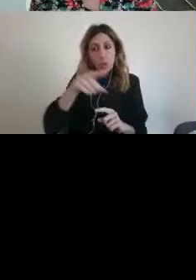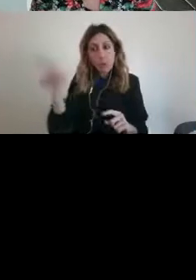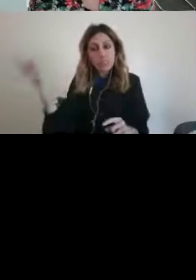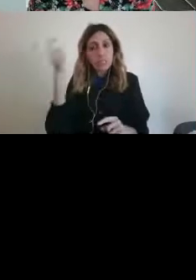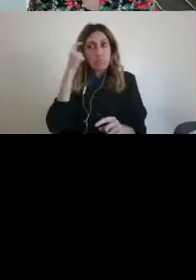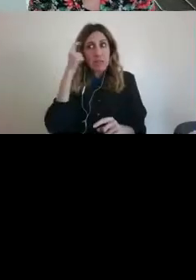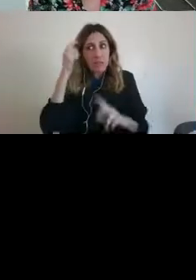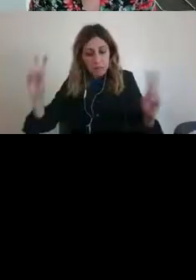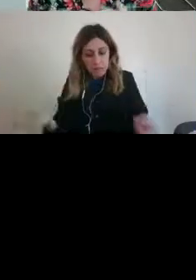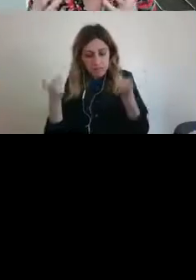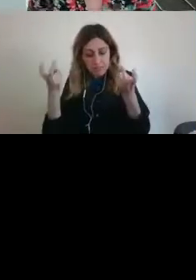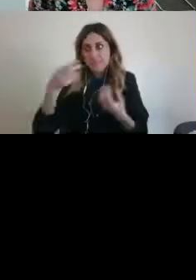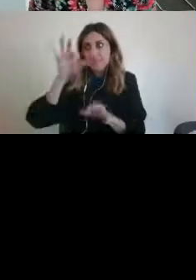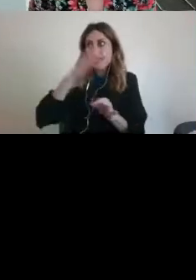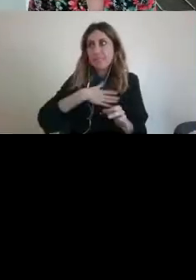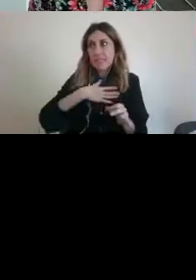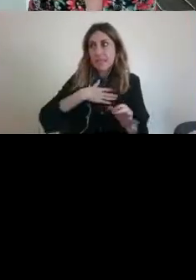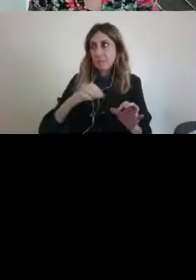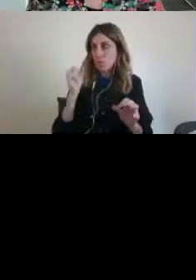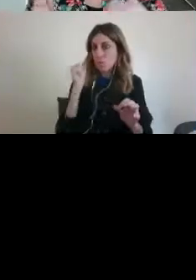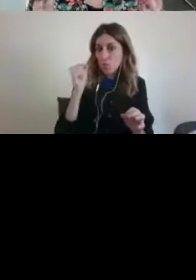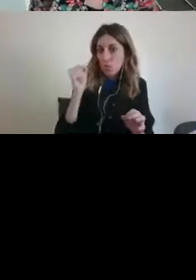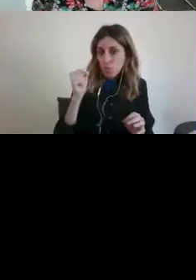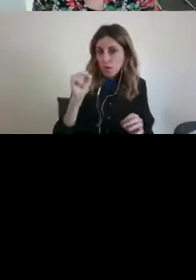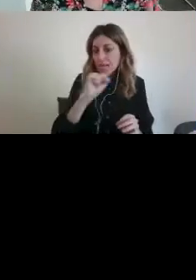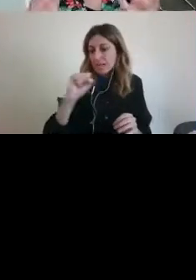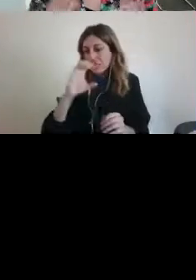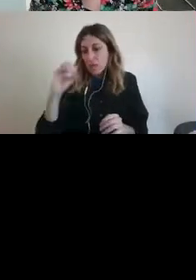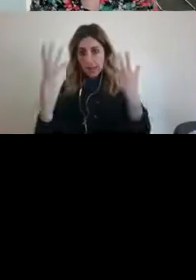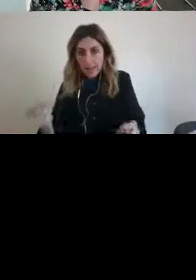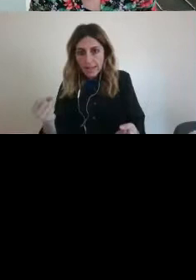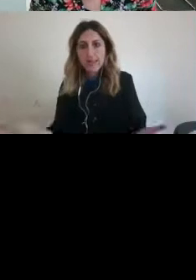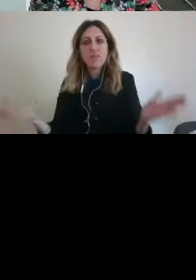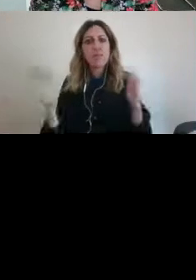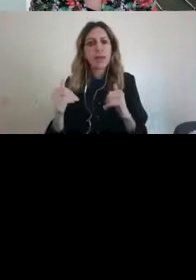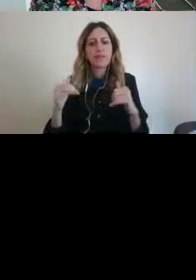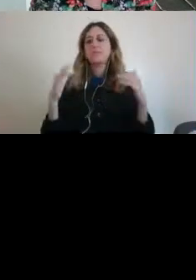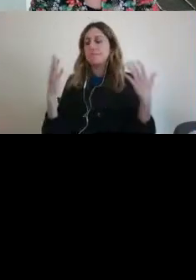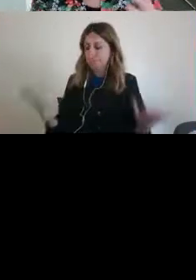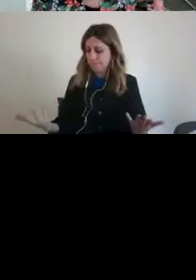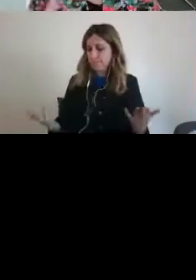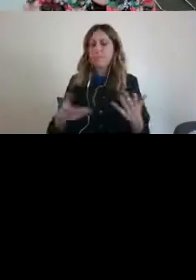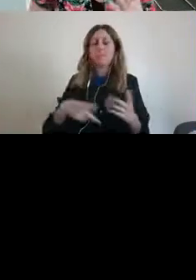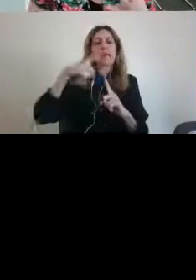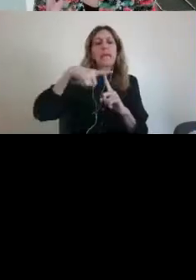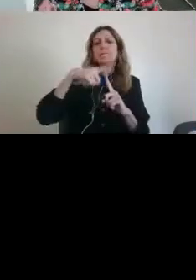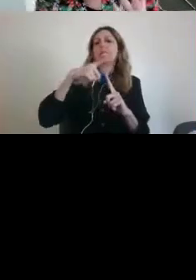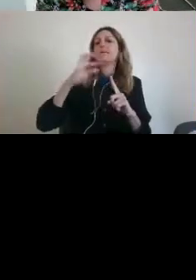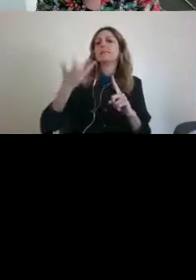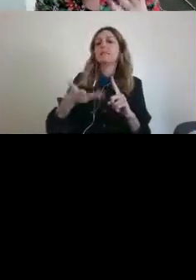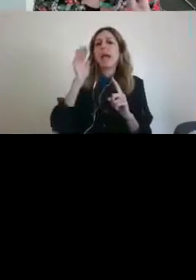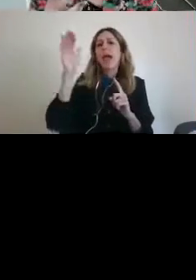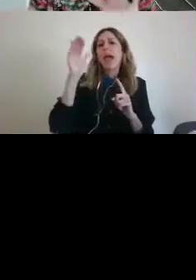building to develop one for the technical fitness as well. So what you can do is just fill out some questions, and then you'll know, well, am